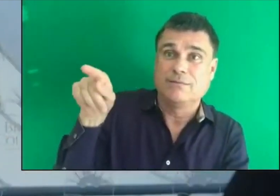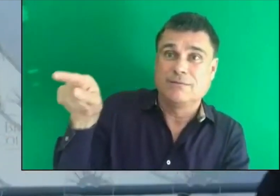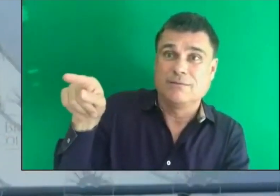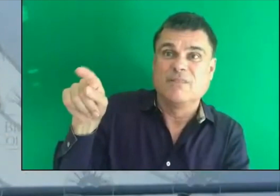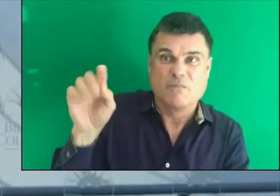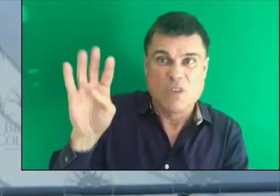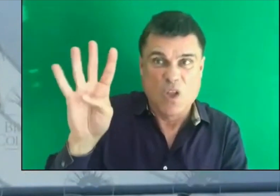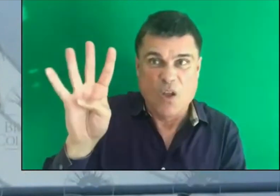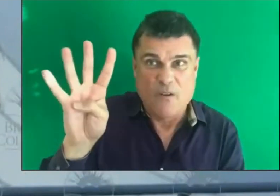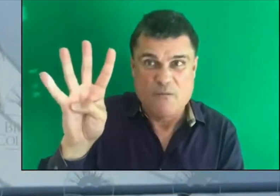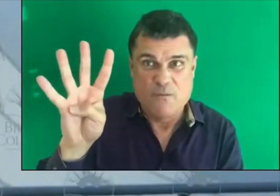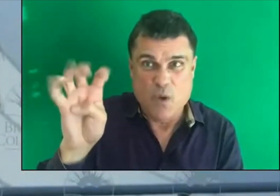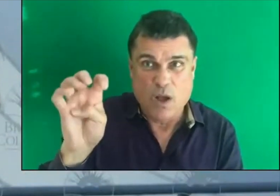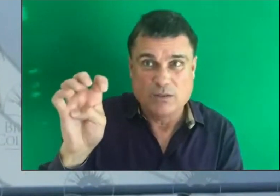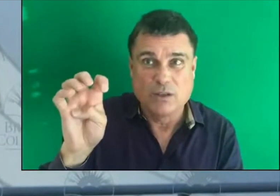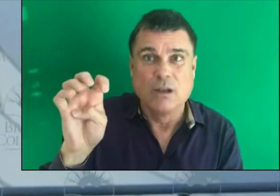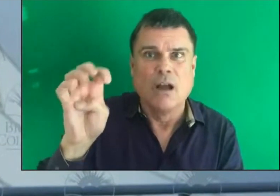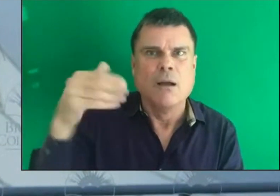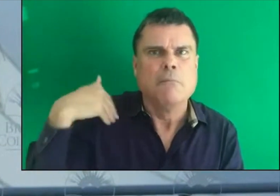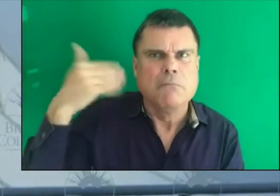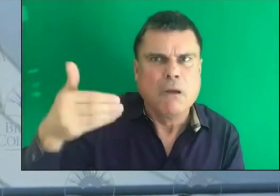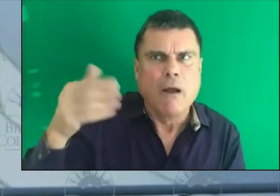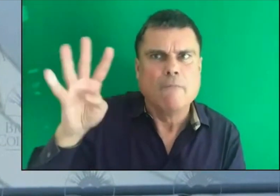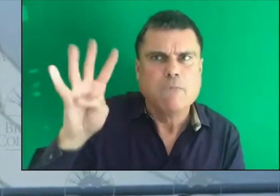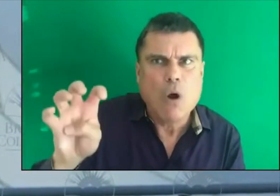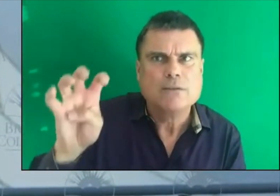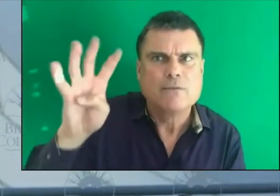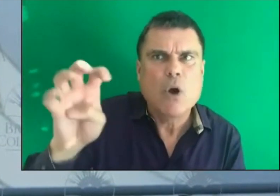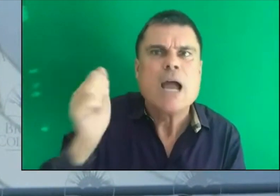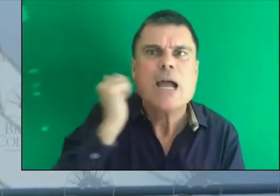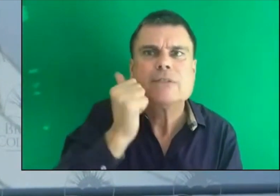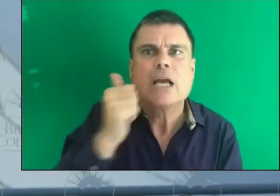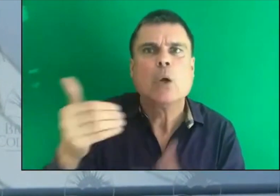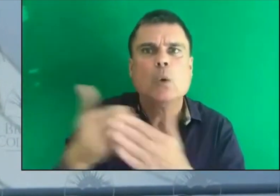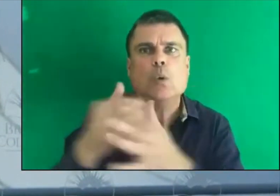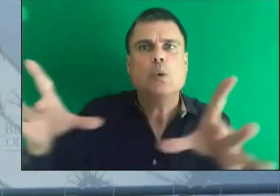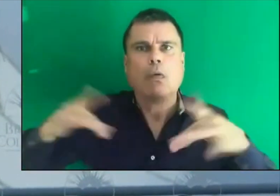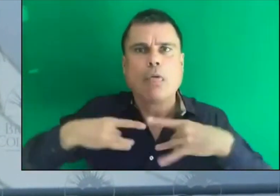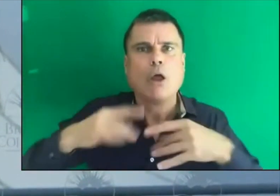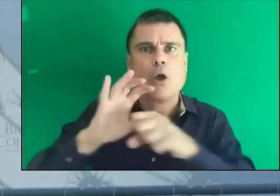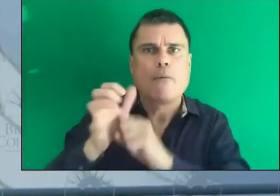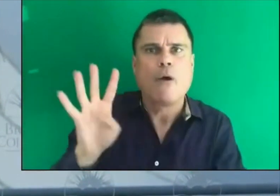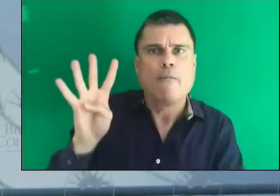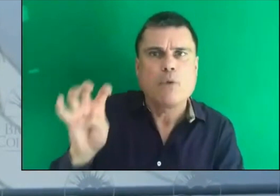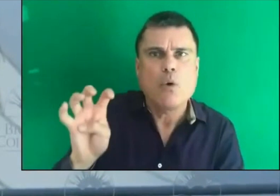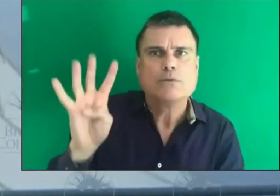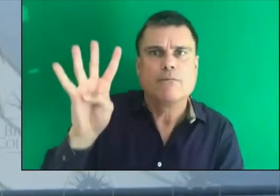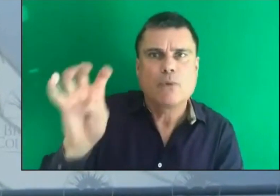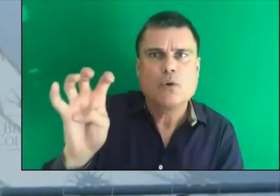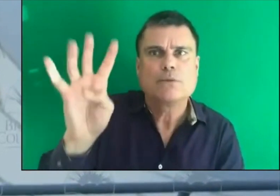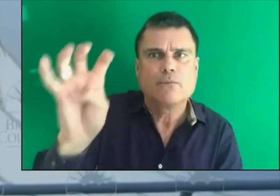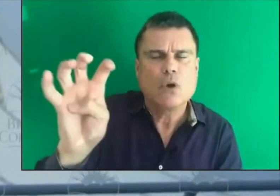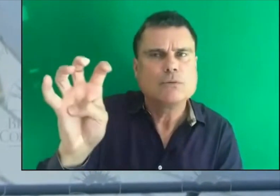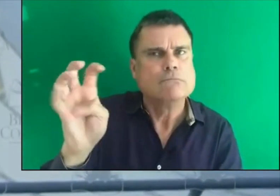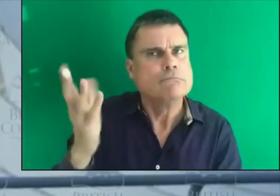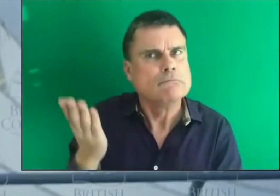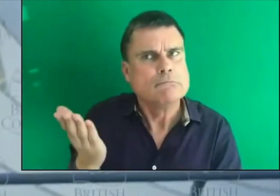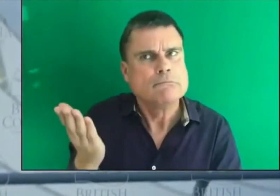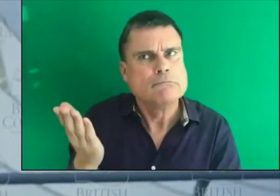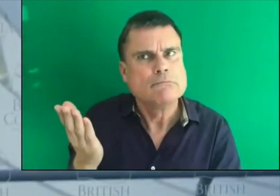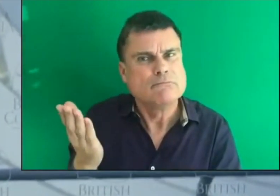follow-up, Simran? No, I don't. Thank you. Thank you. And the next question comes from Keith Baldry, Global News.